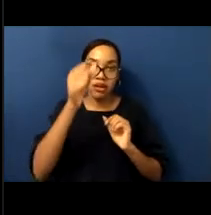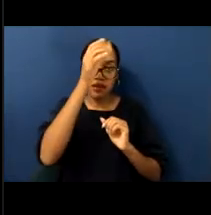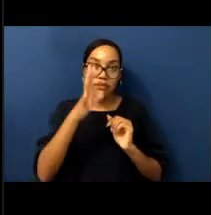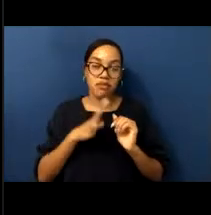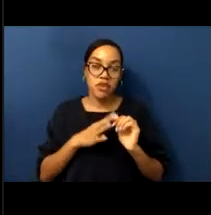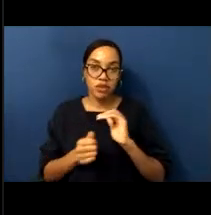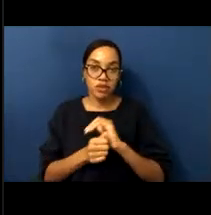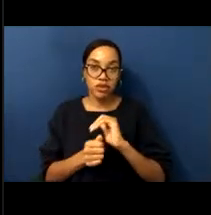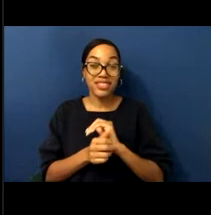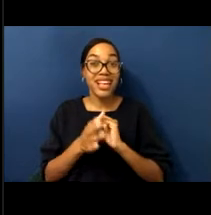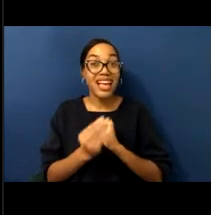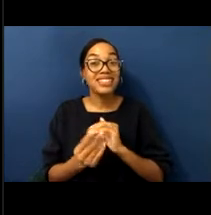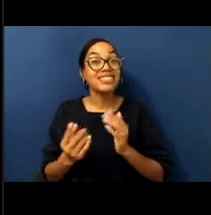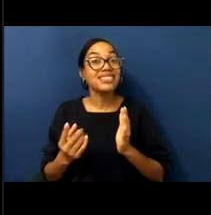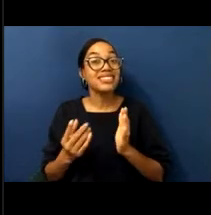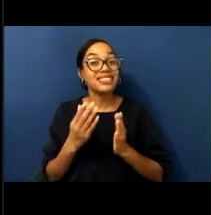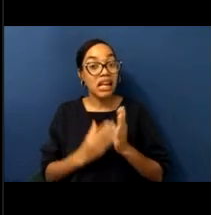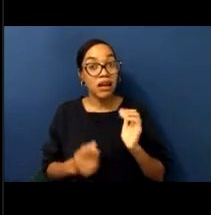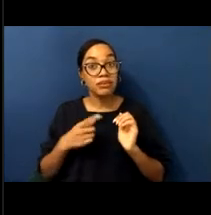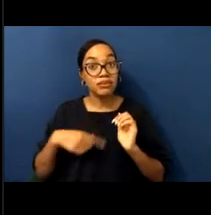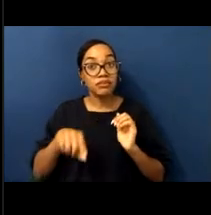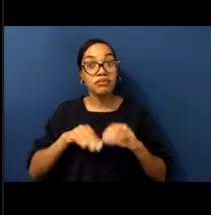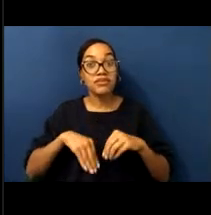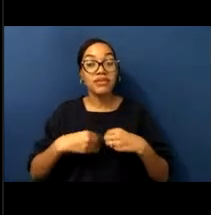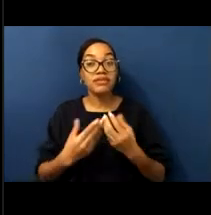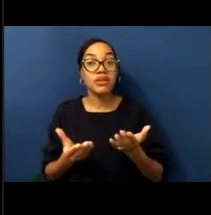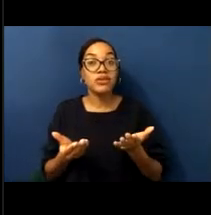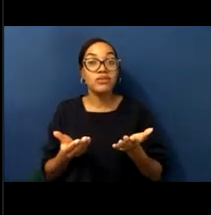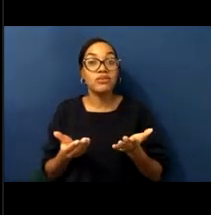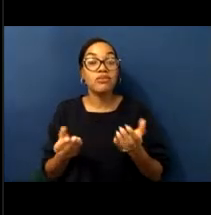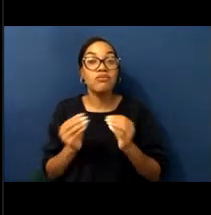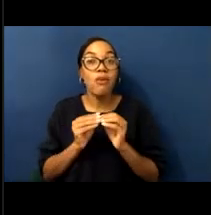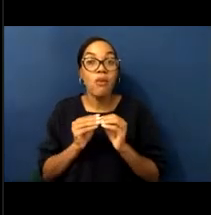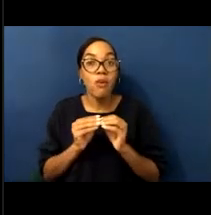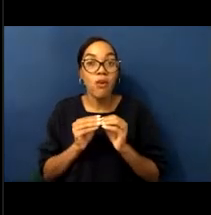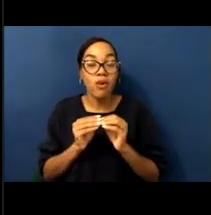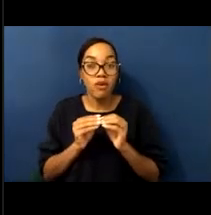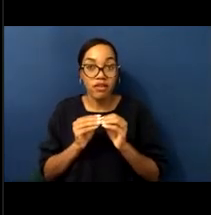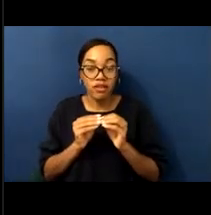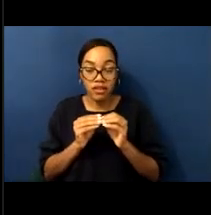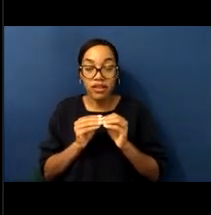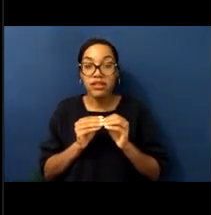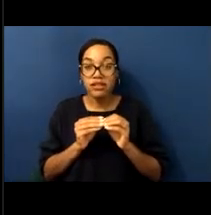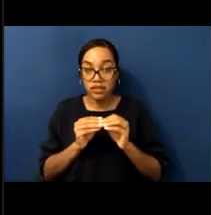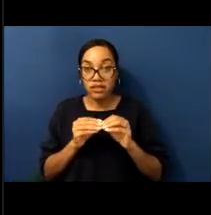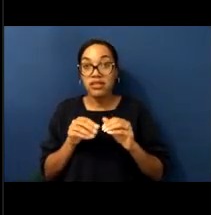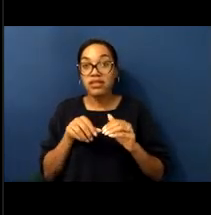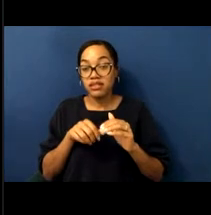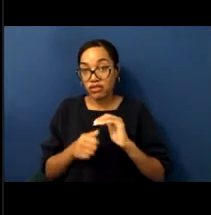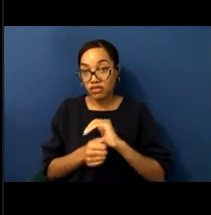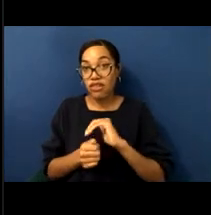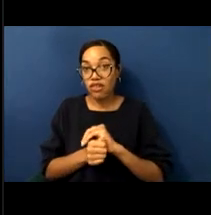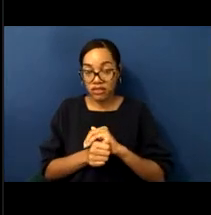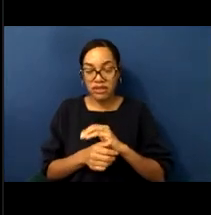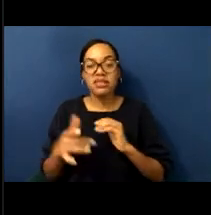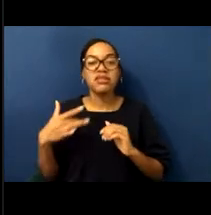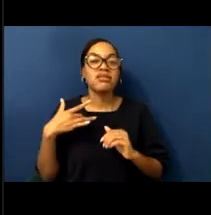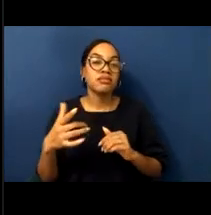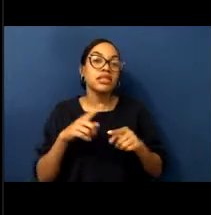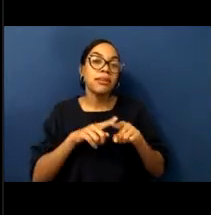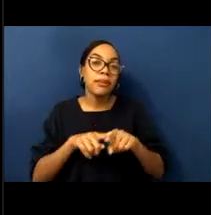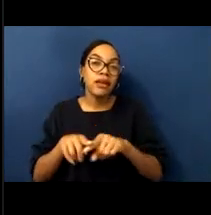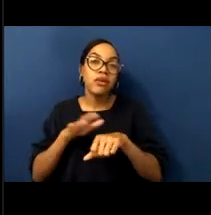It's depending on which beach you're looking at and the time of year and location of that beach. So yeah, that's a great point. And that might be that, you know, which